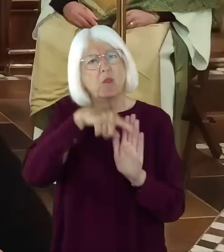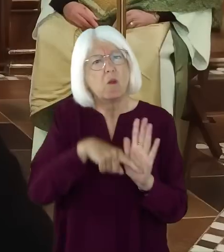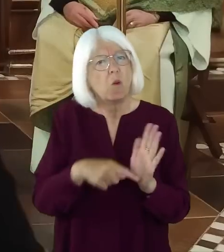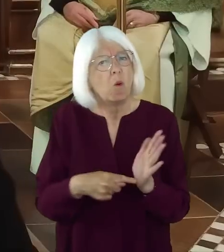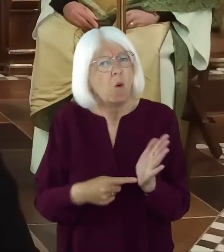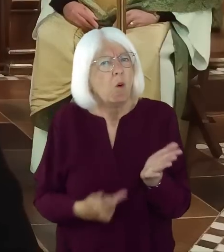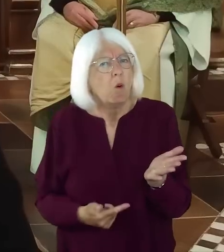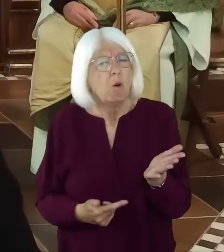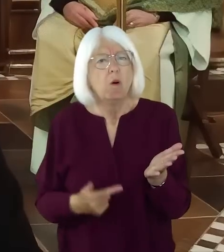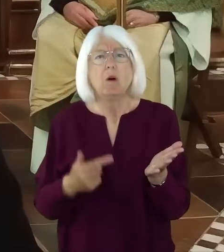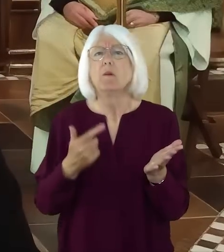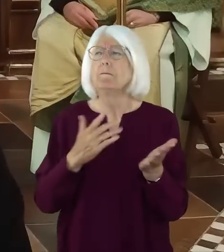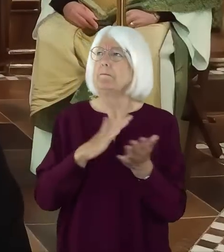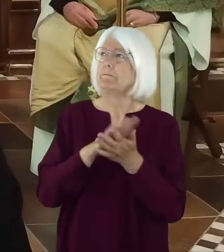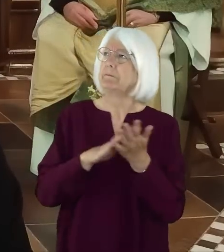heirs,